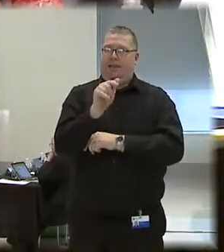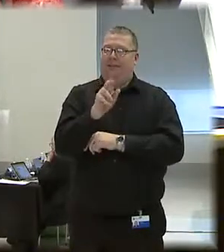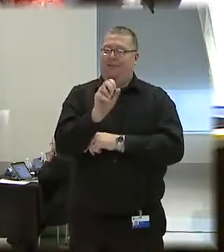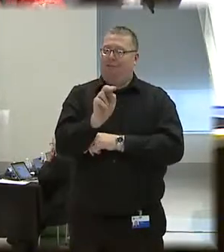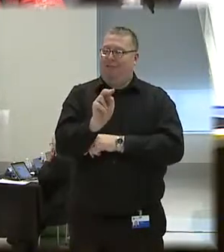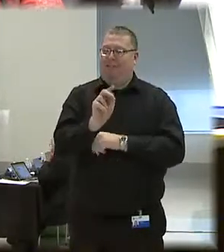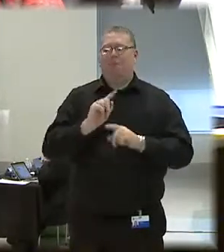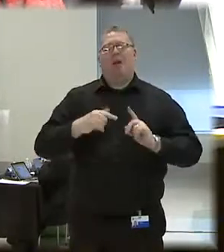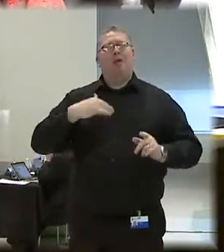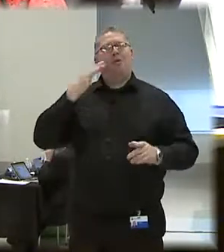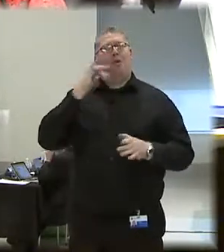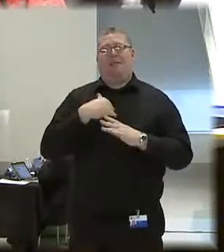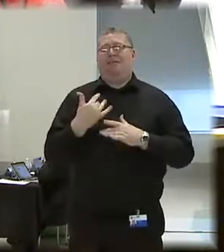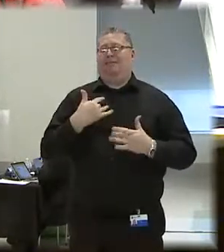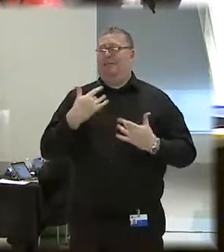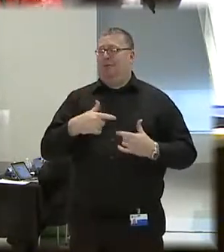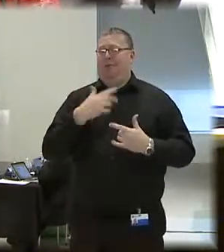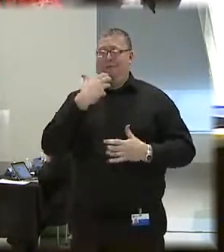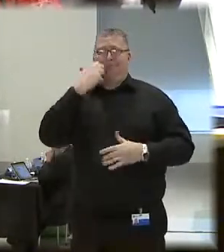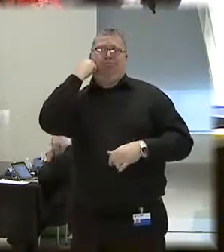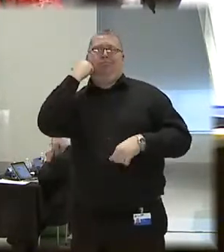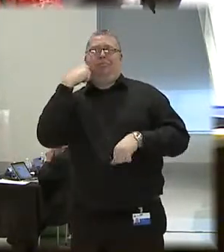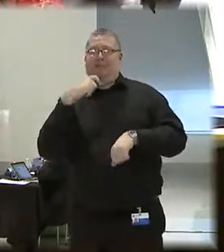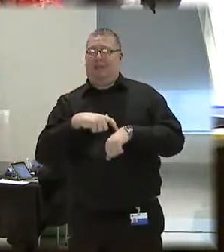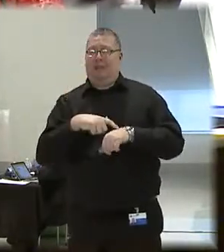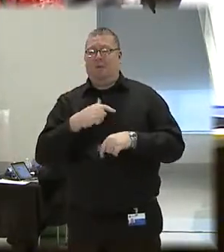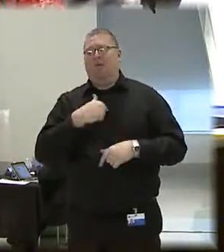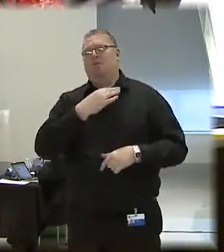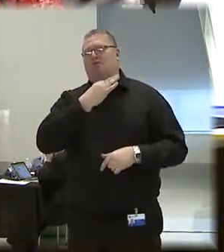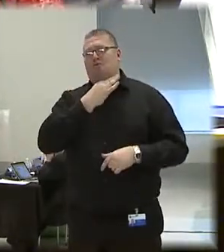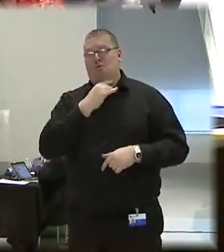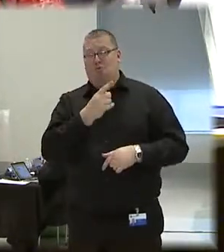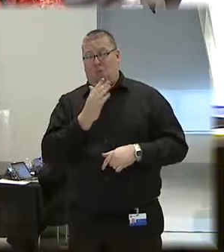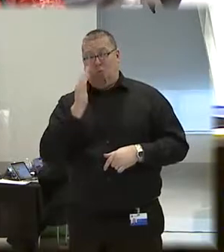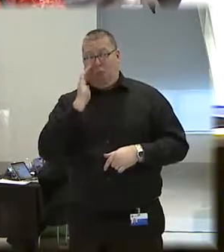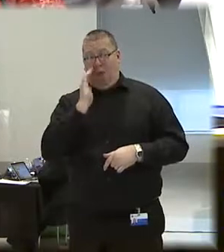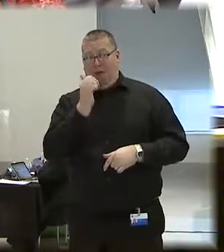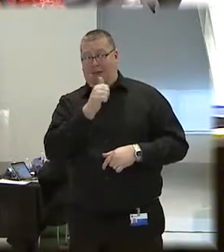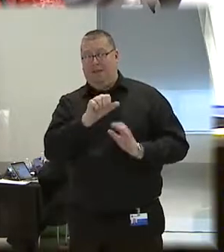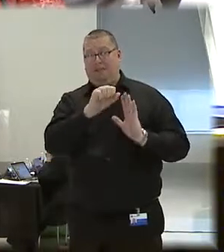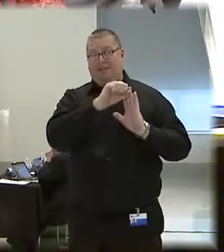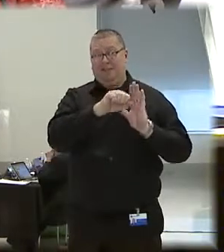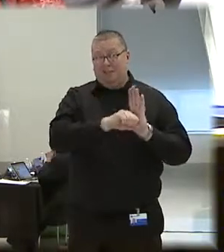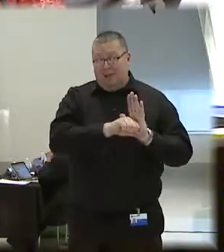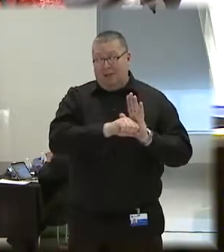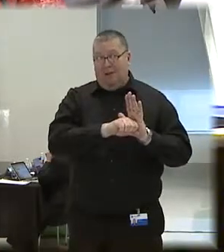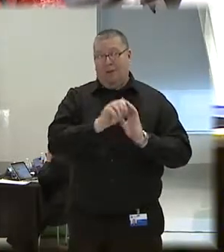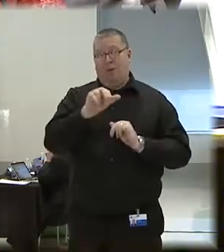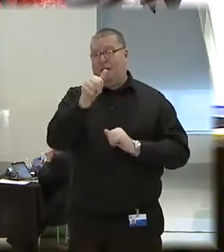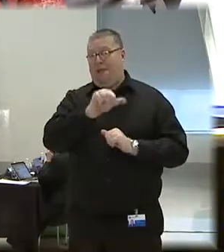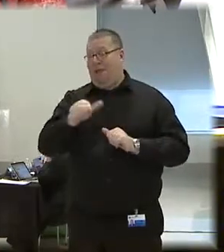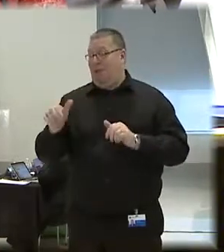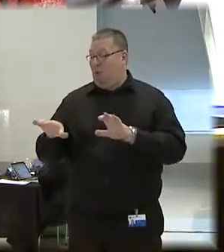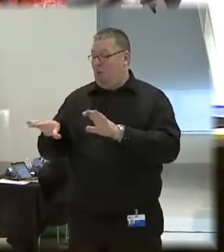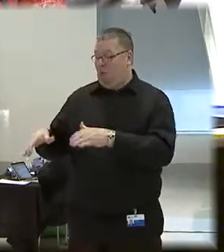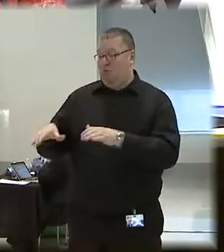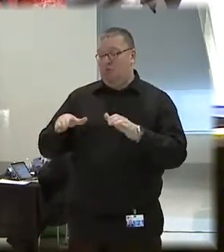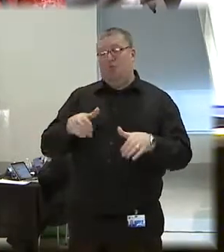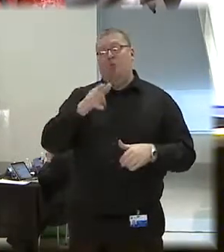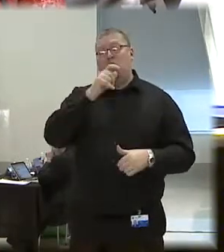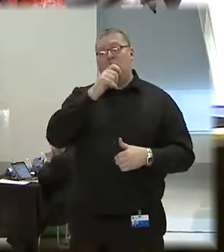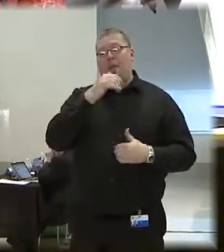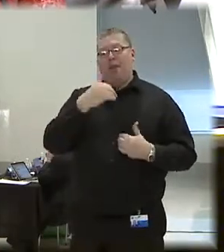it's very time-consuming. I'm wondering if you're aware of any states or any entities that have